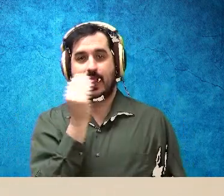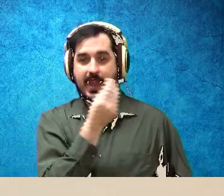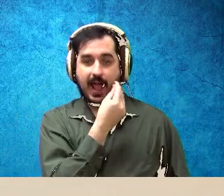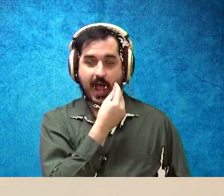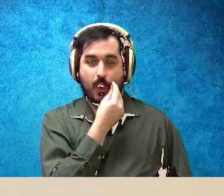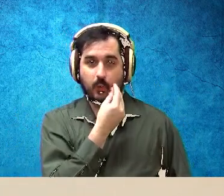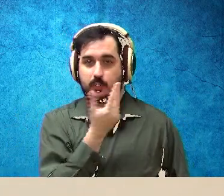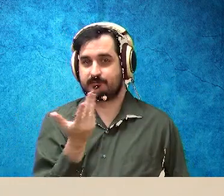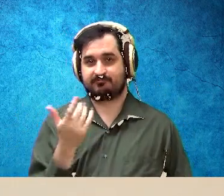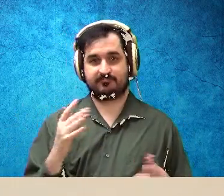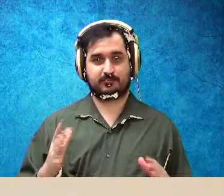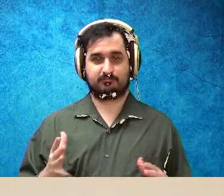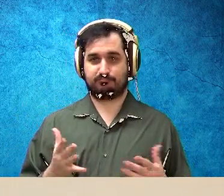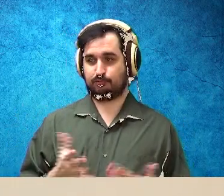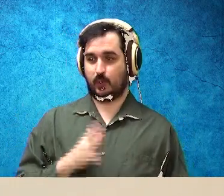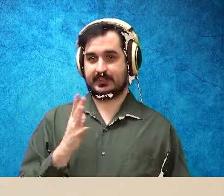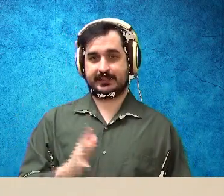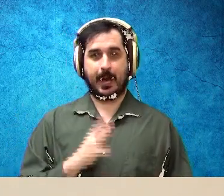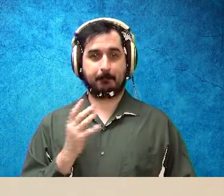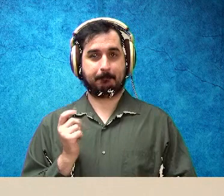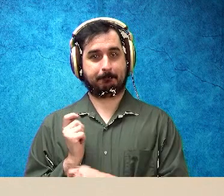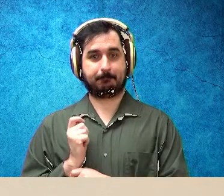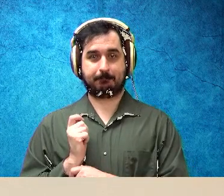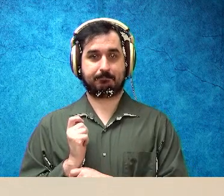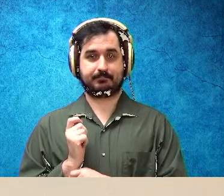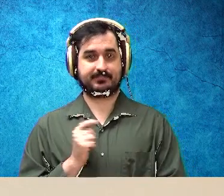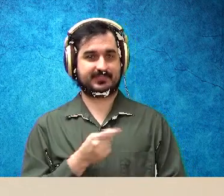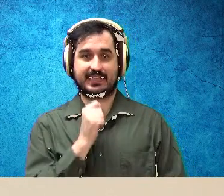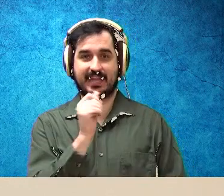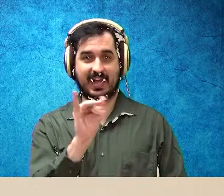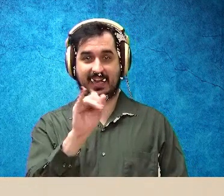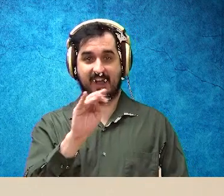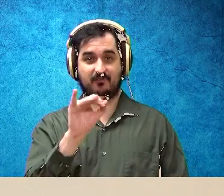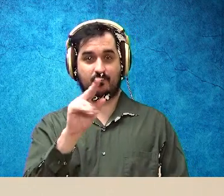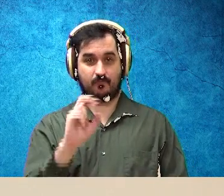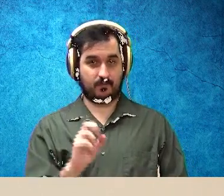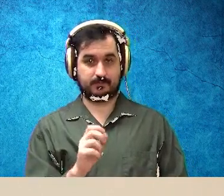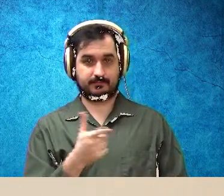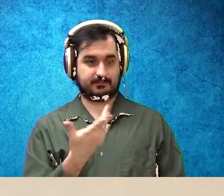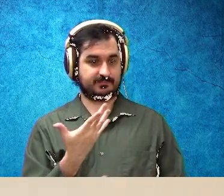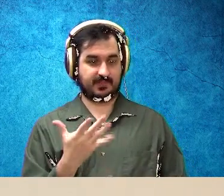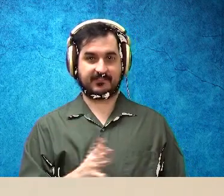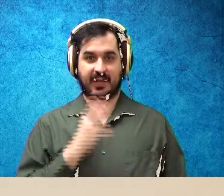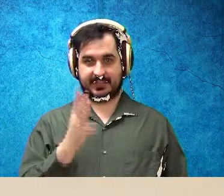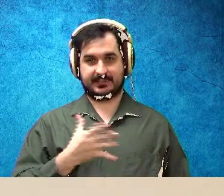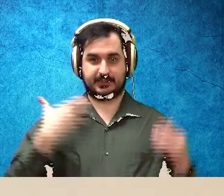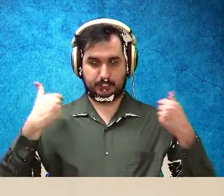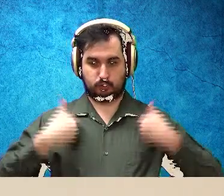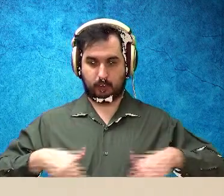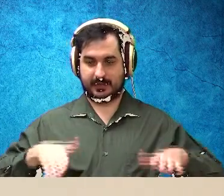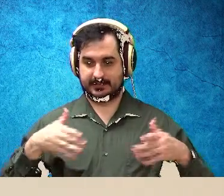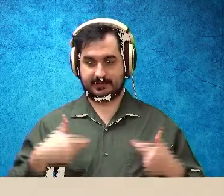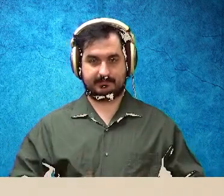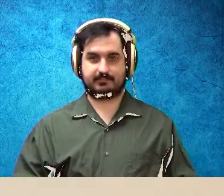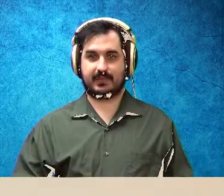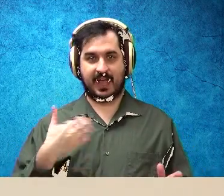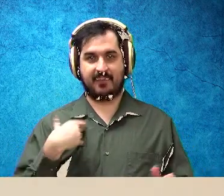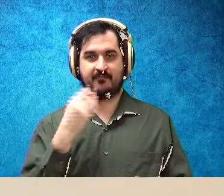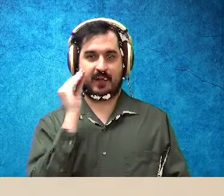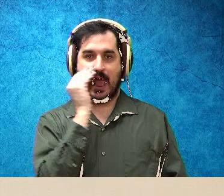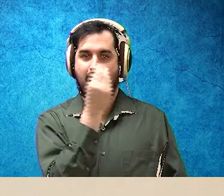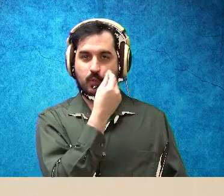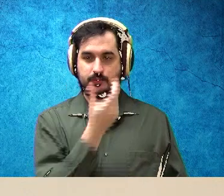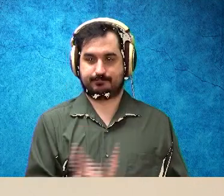right? So this is not an inference. The girl is wearing a fancy dress and carrying flowers. That is what she's doing. So that's